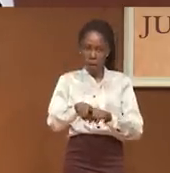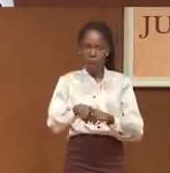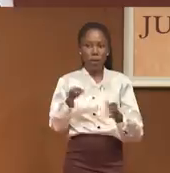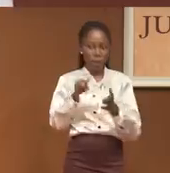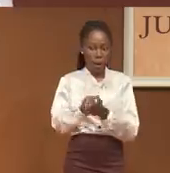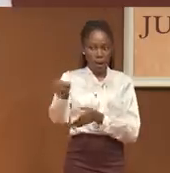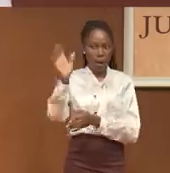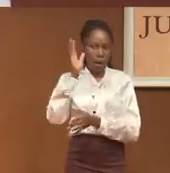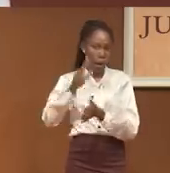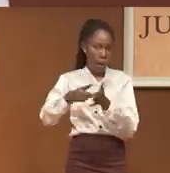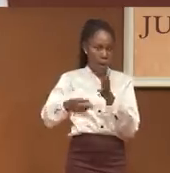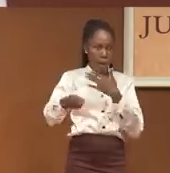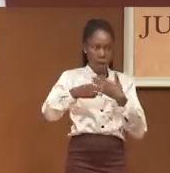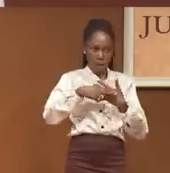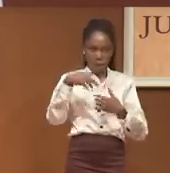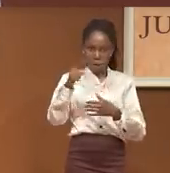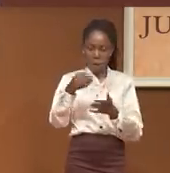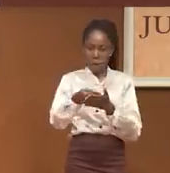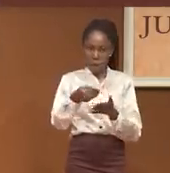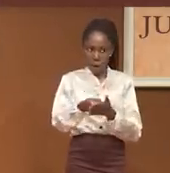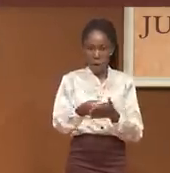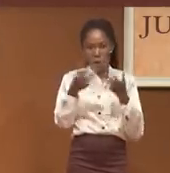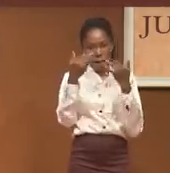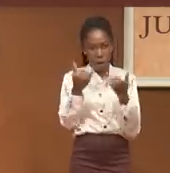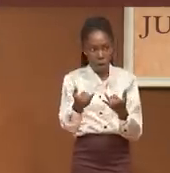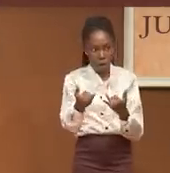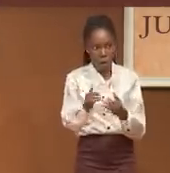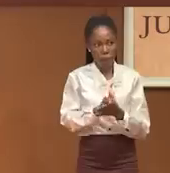pay. All right, then. Now,